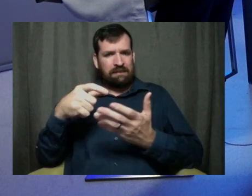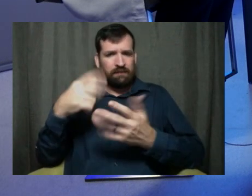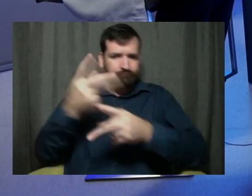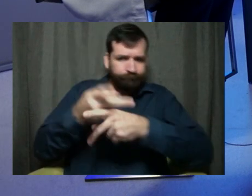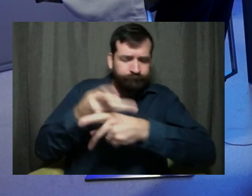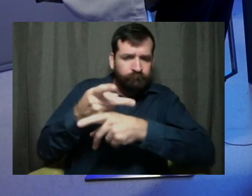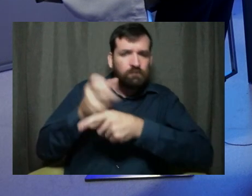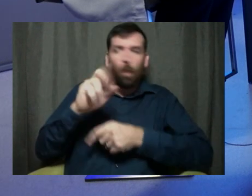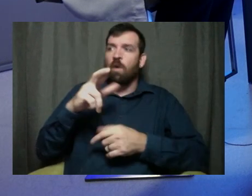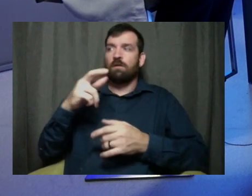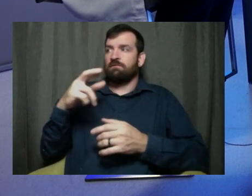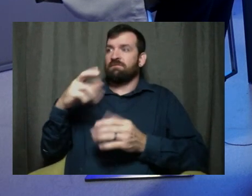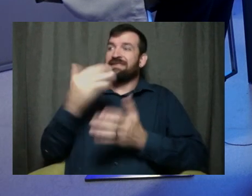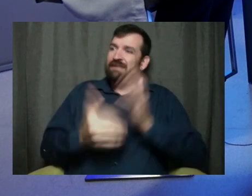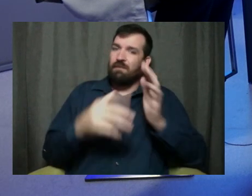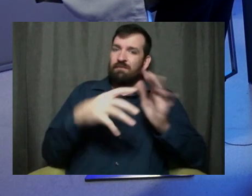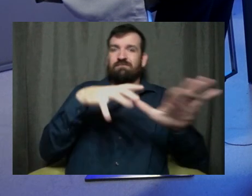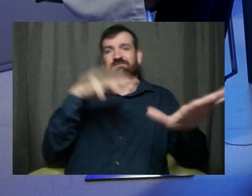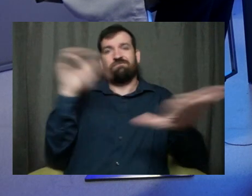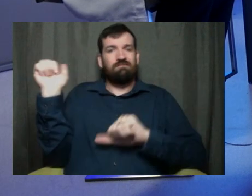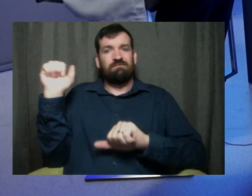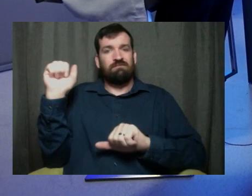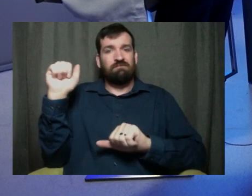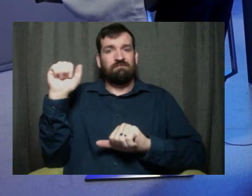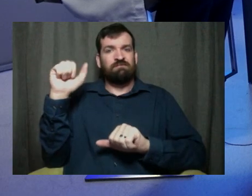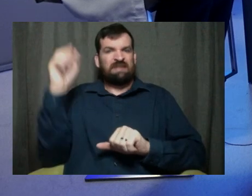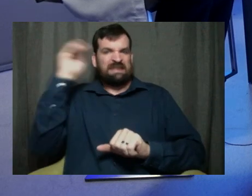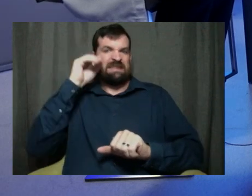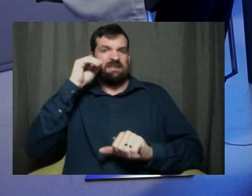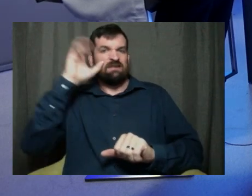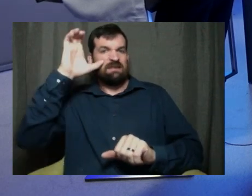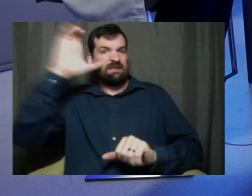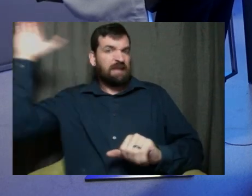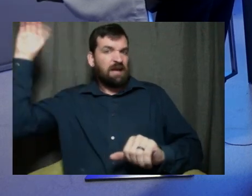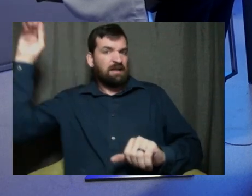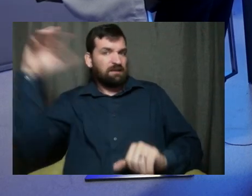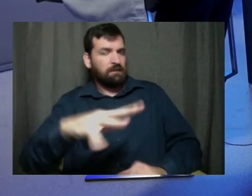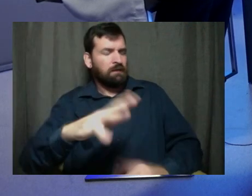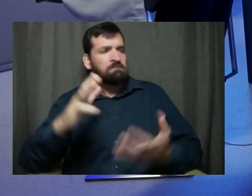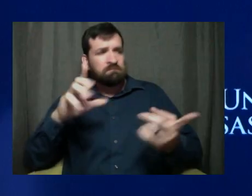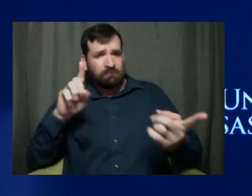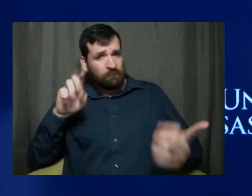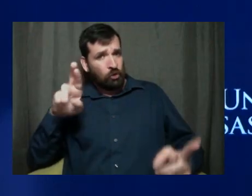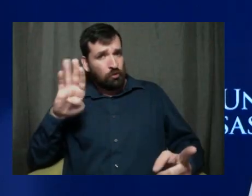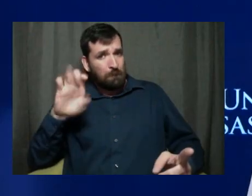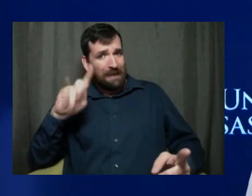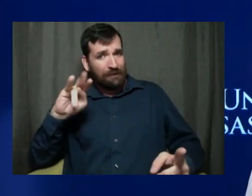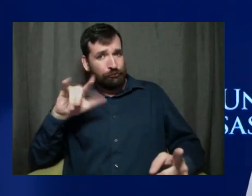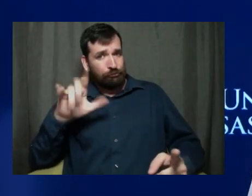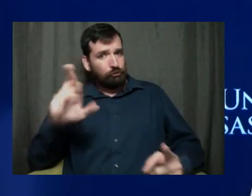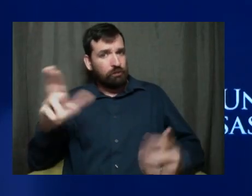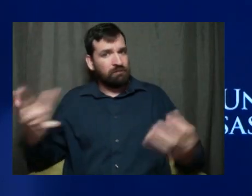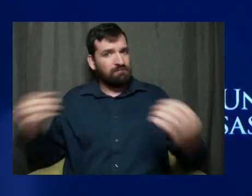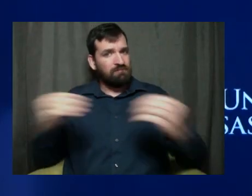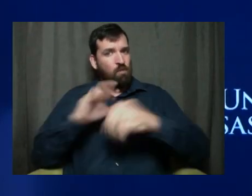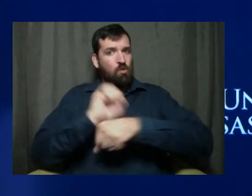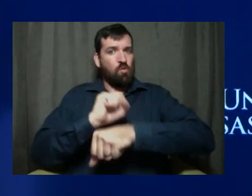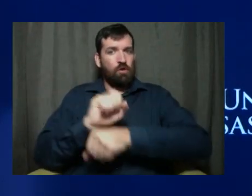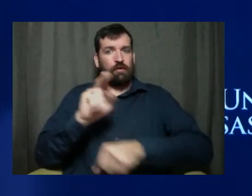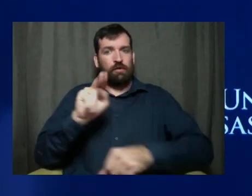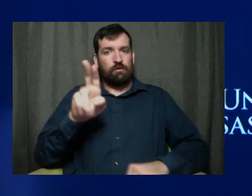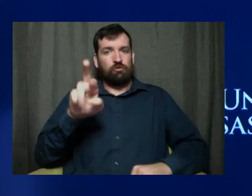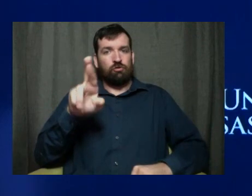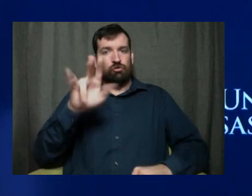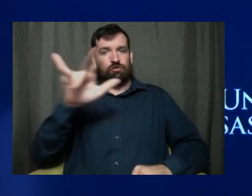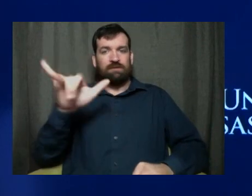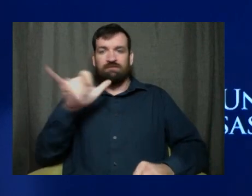sun? I'm probably going to punt this one a little Punt bit. it. Dr. Bettinger does a significant amount of work in the nursery. I'm not so much. I